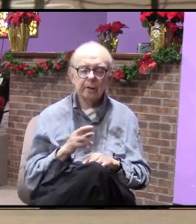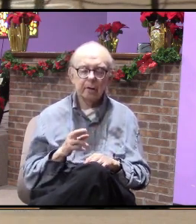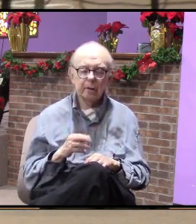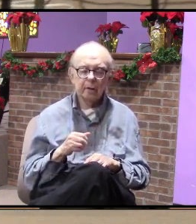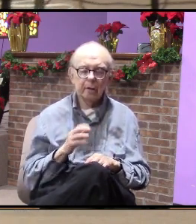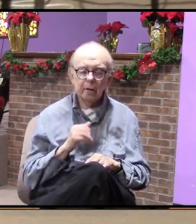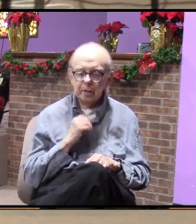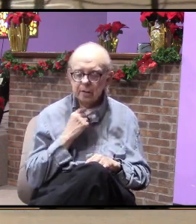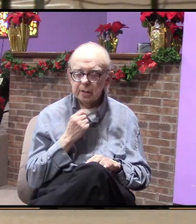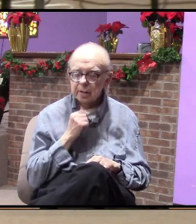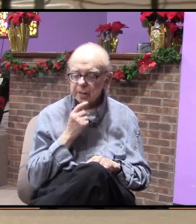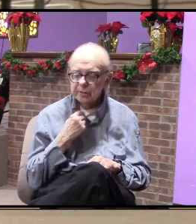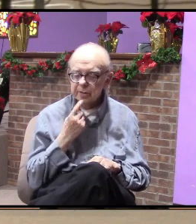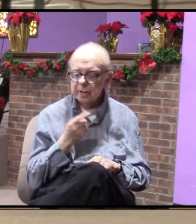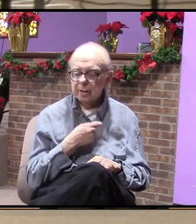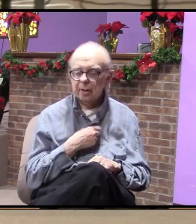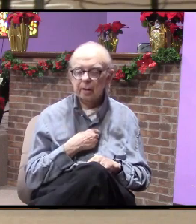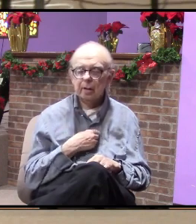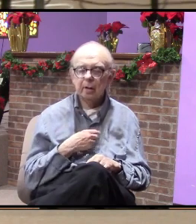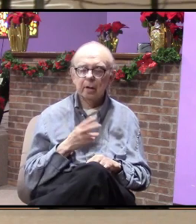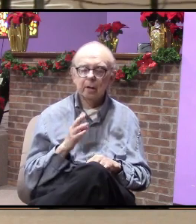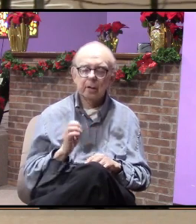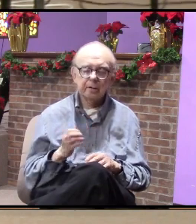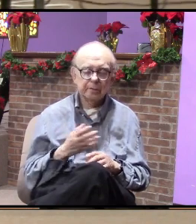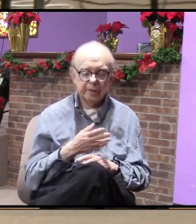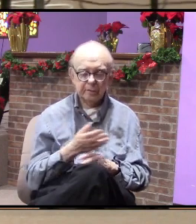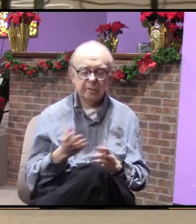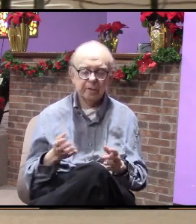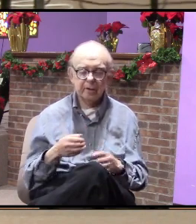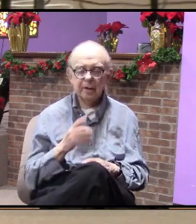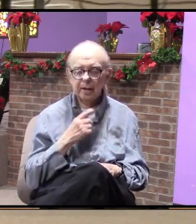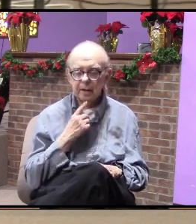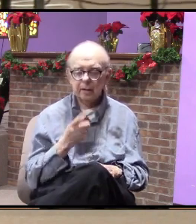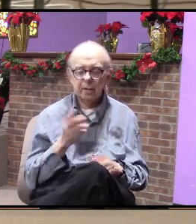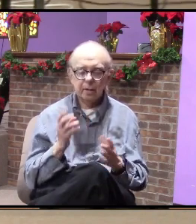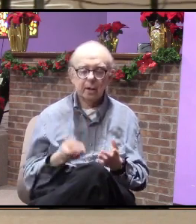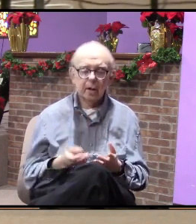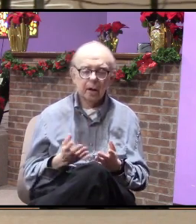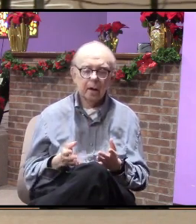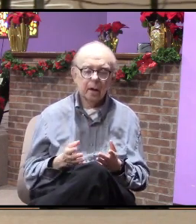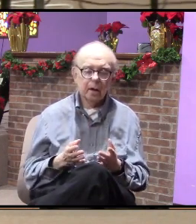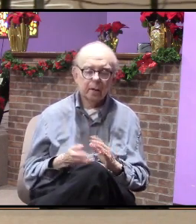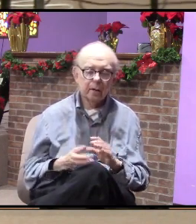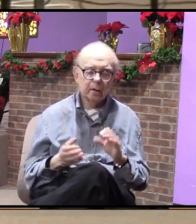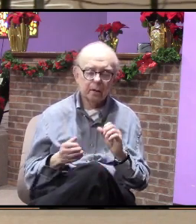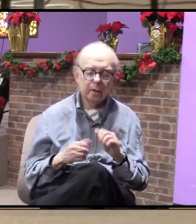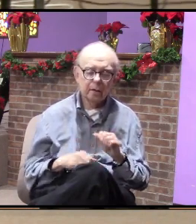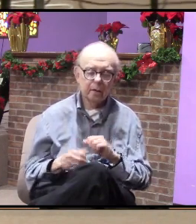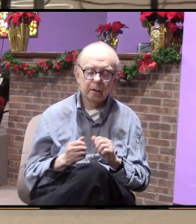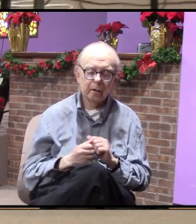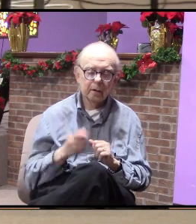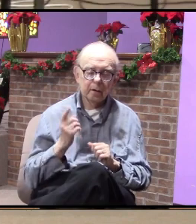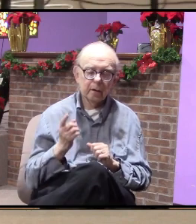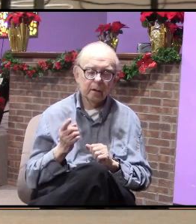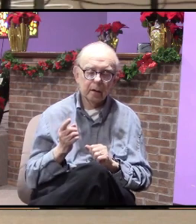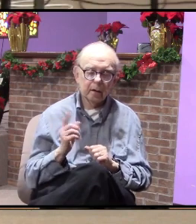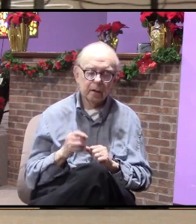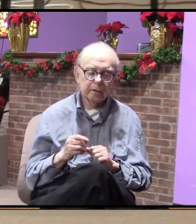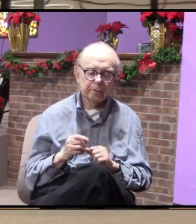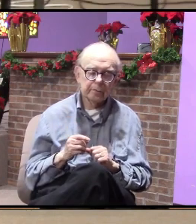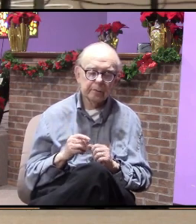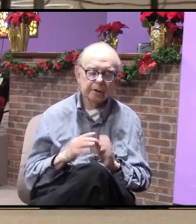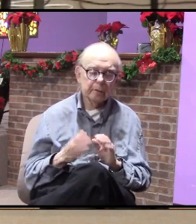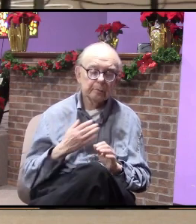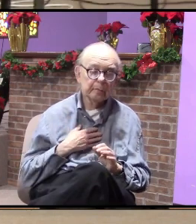God doesn't tell us to be this or to be that. He says, I need you to be in a relationship with me, and I need you to be my